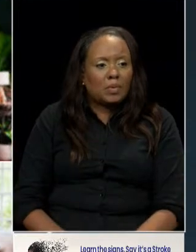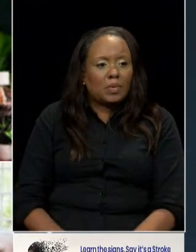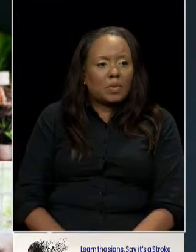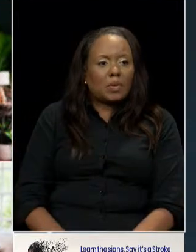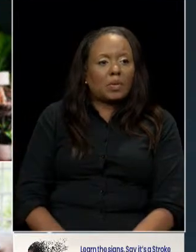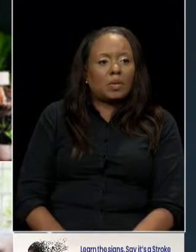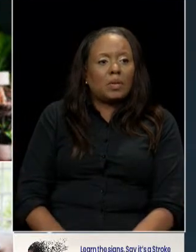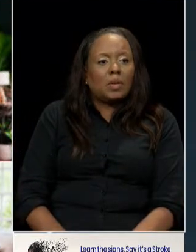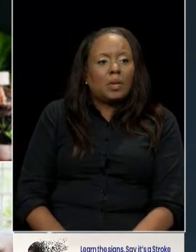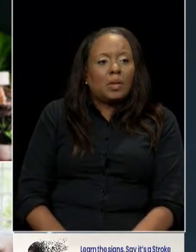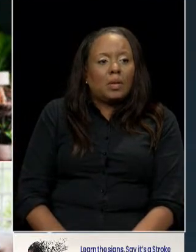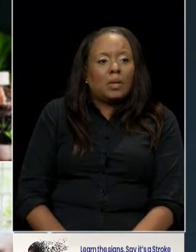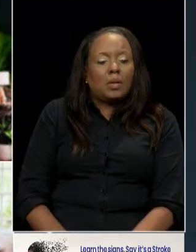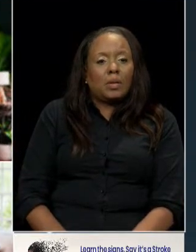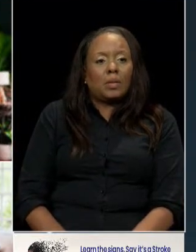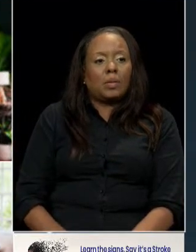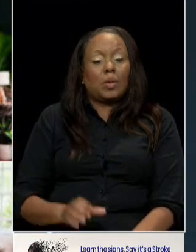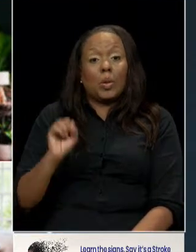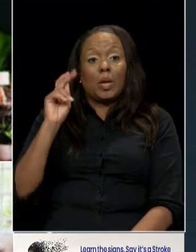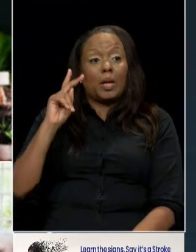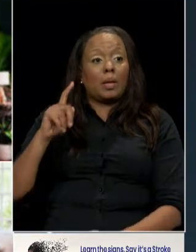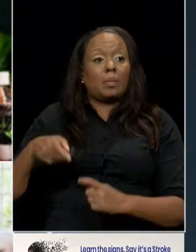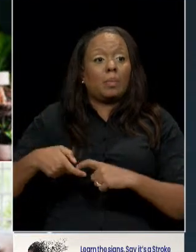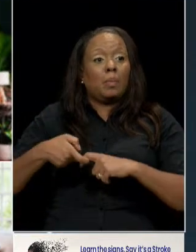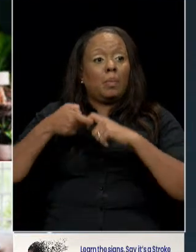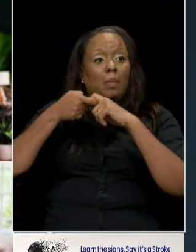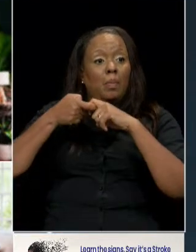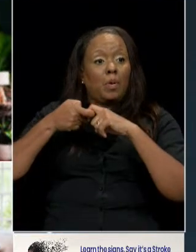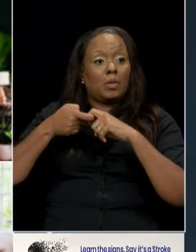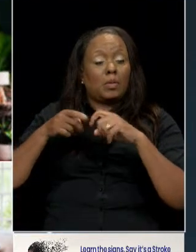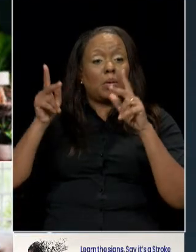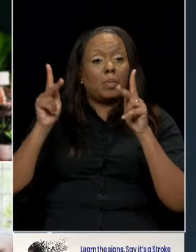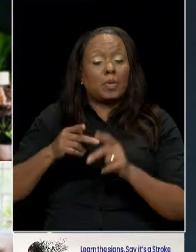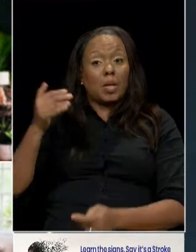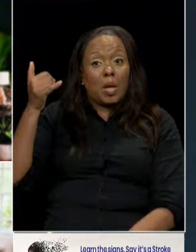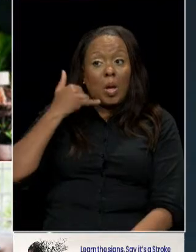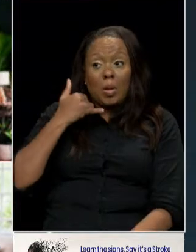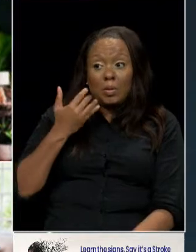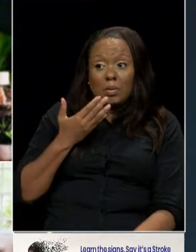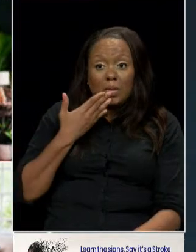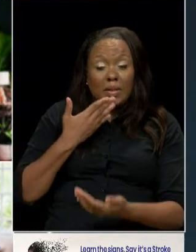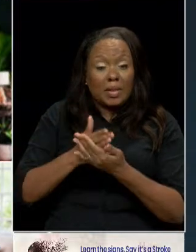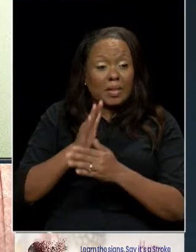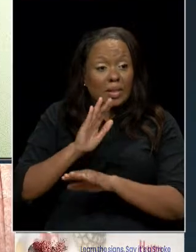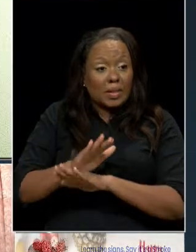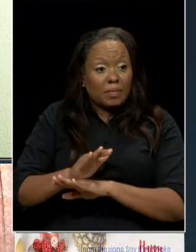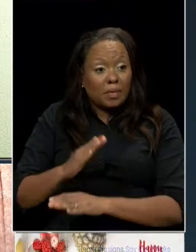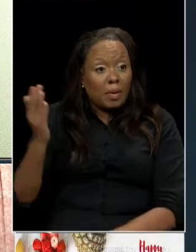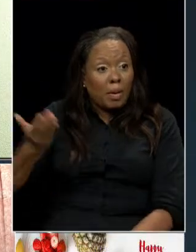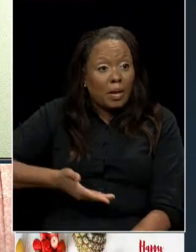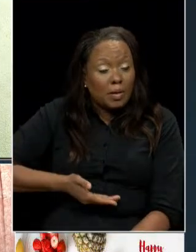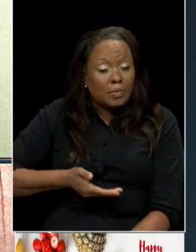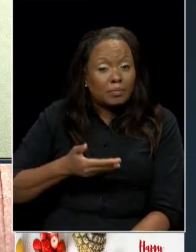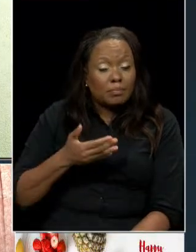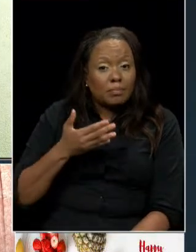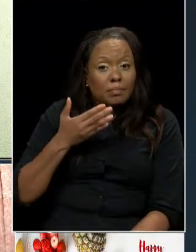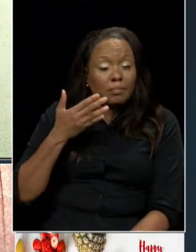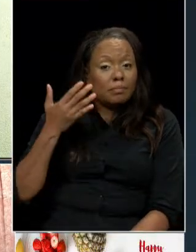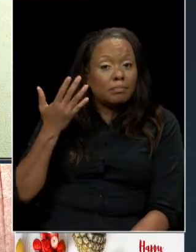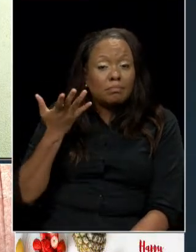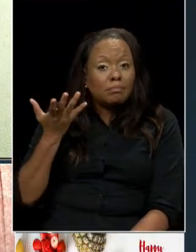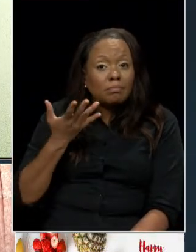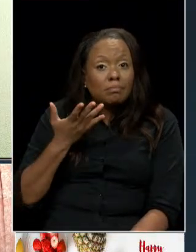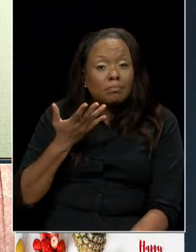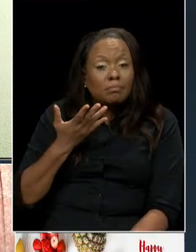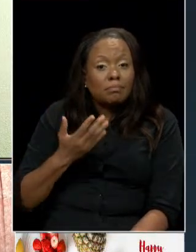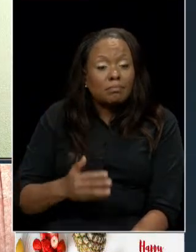pause here. Nurse Bushell, we're going to take a caller. Good evening. Welcome to Your Health, Your Action. Go ahead with your